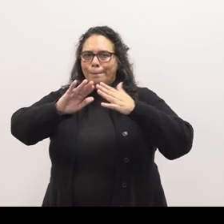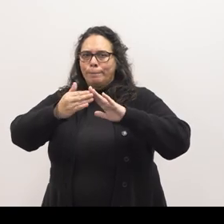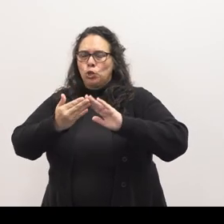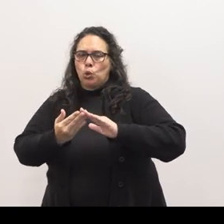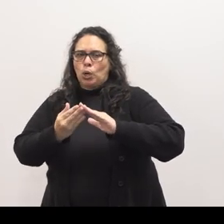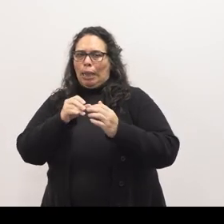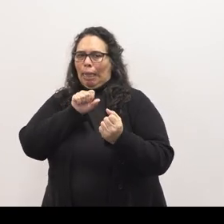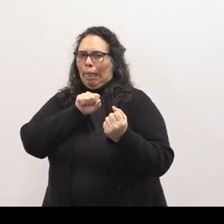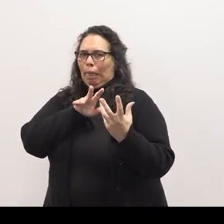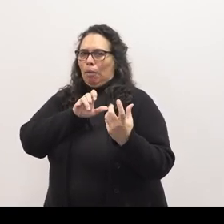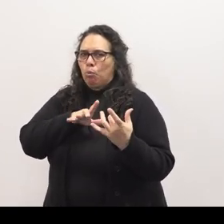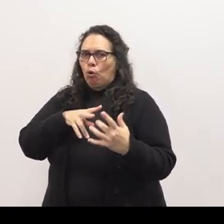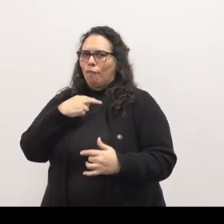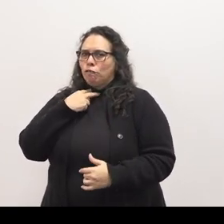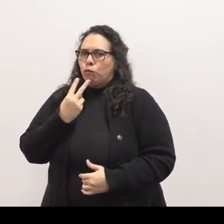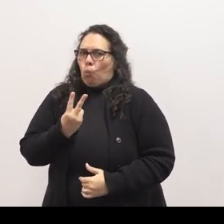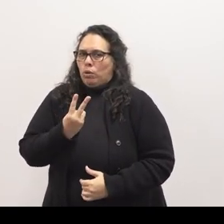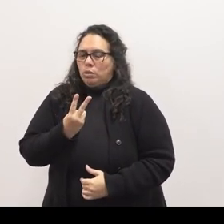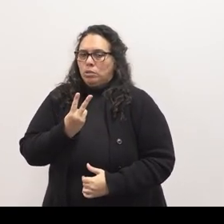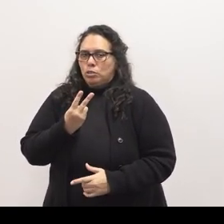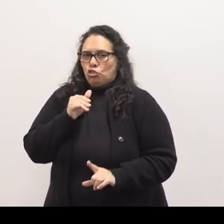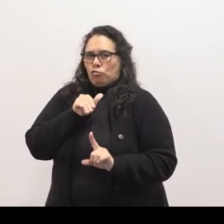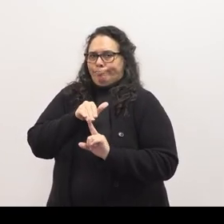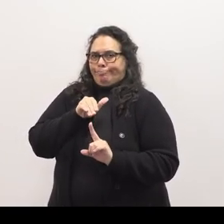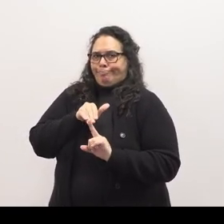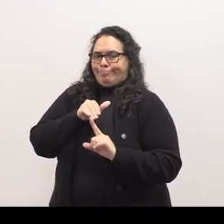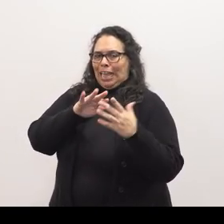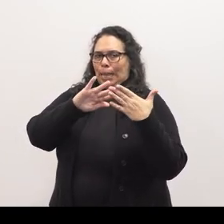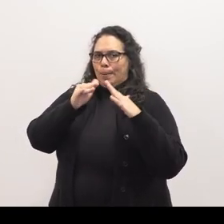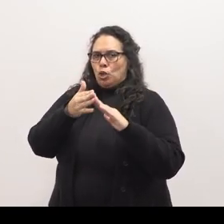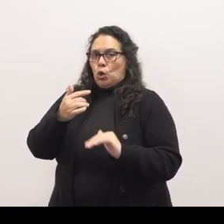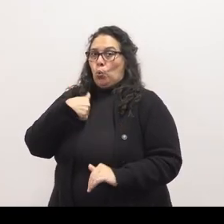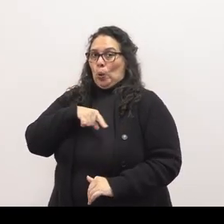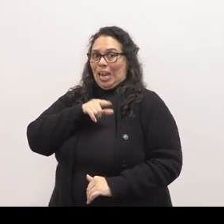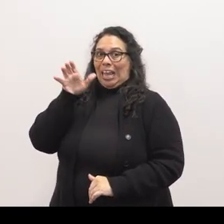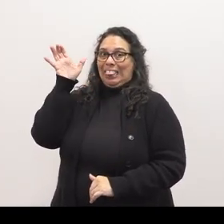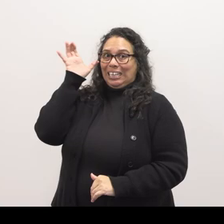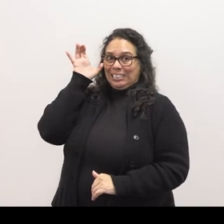just remind our community that we're listening and we want to